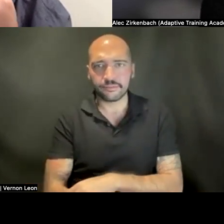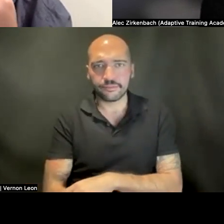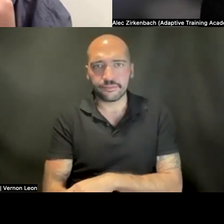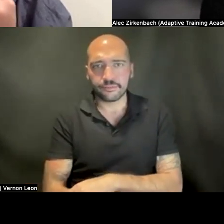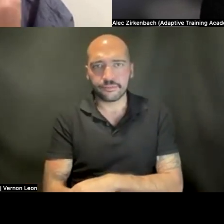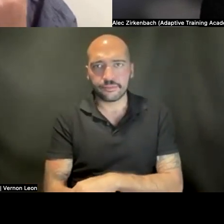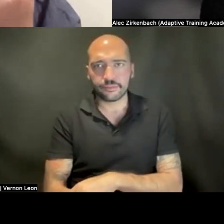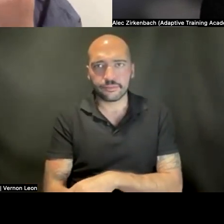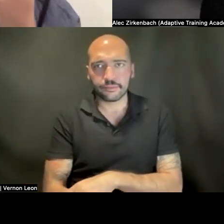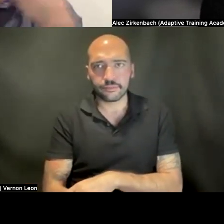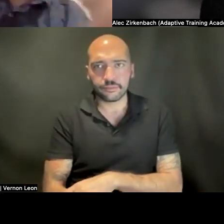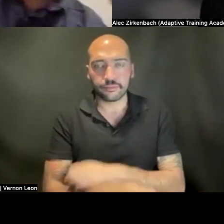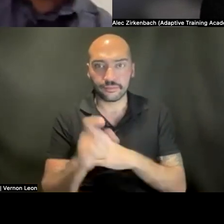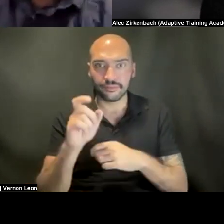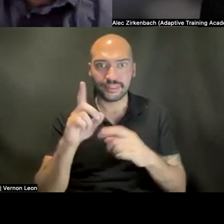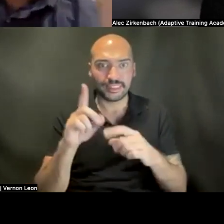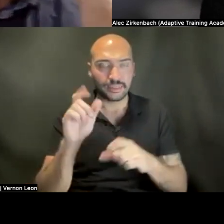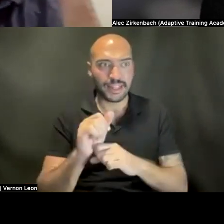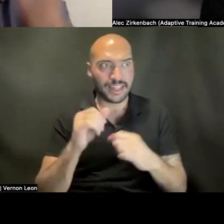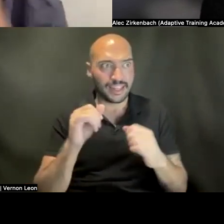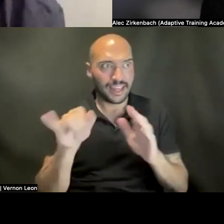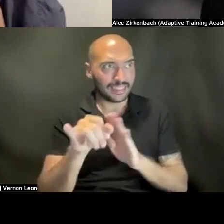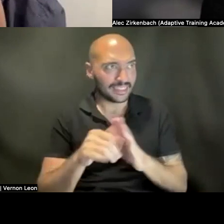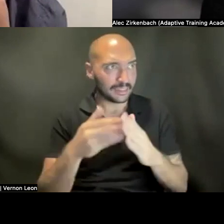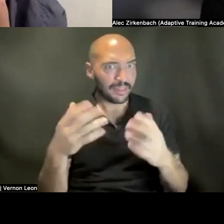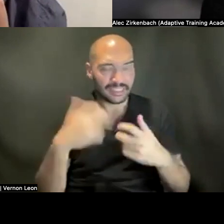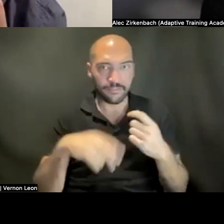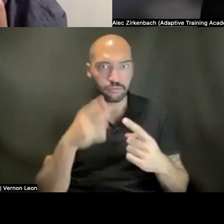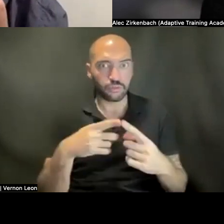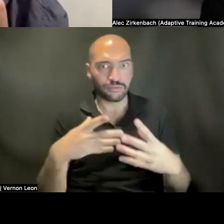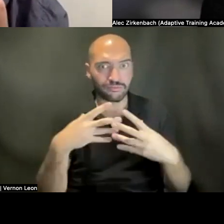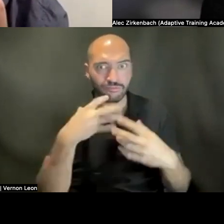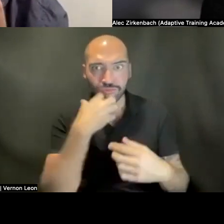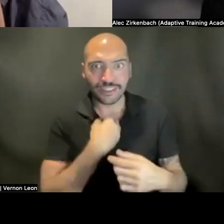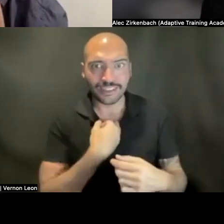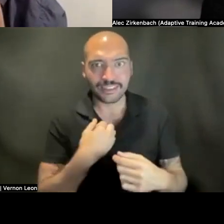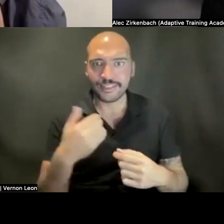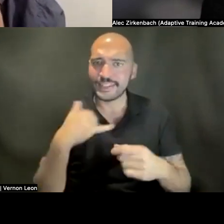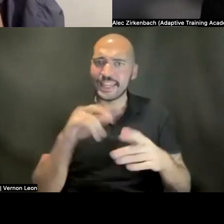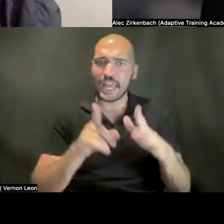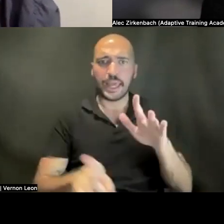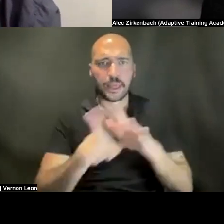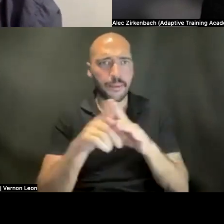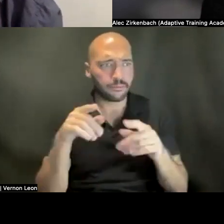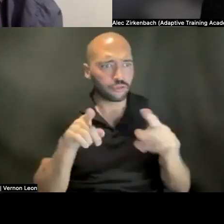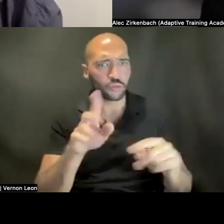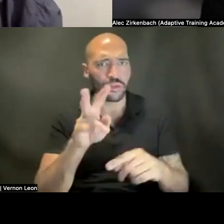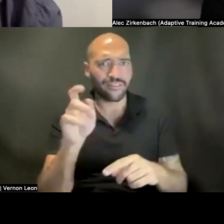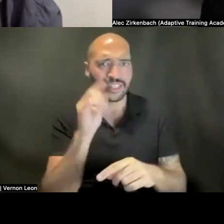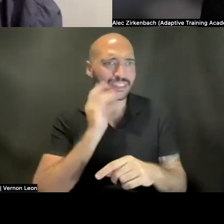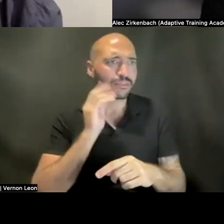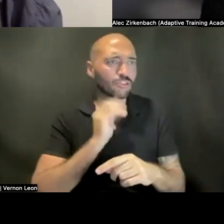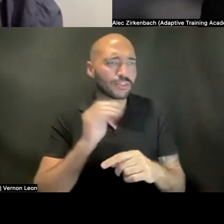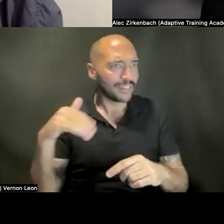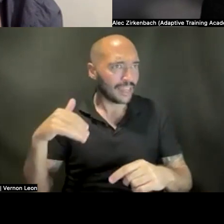Has, you know, disability identity been something that's difficult for you to embrace? Has that even come up in your veteran experience yet?